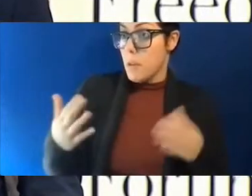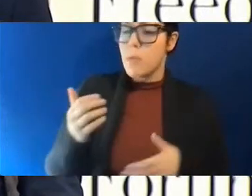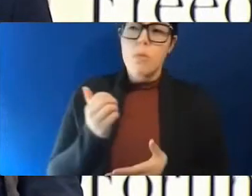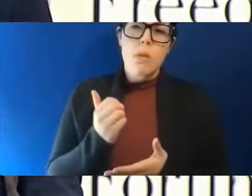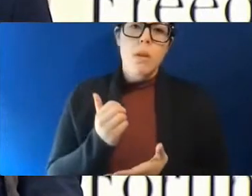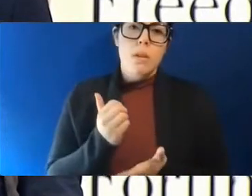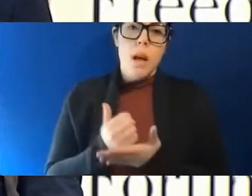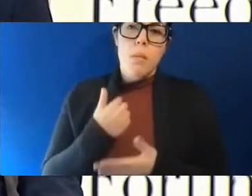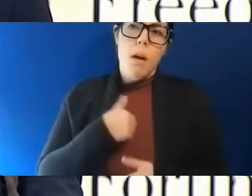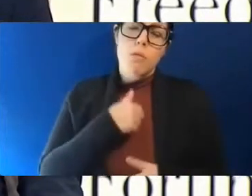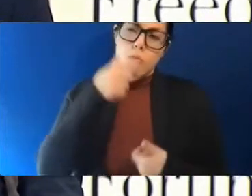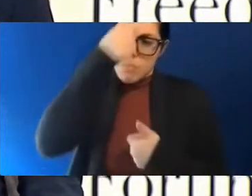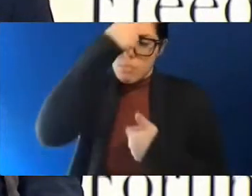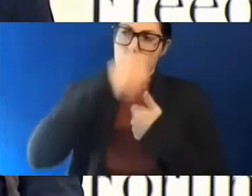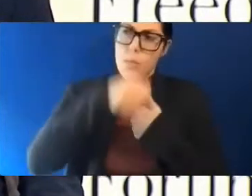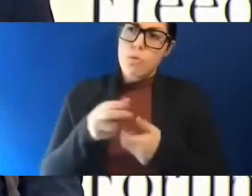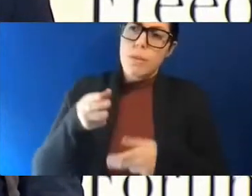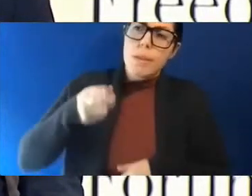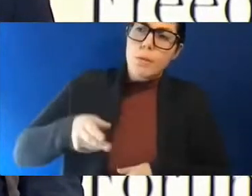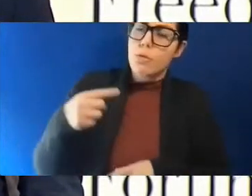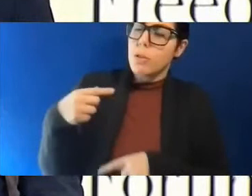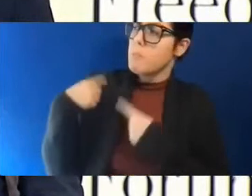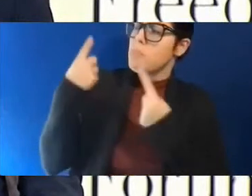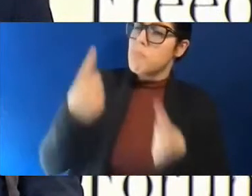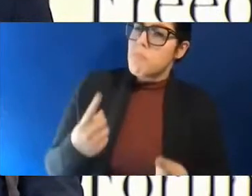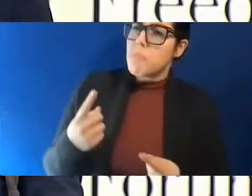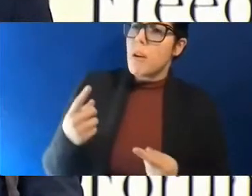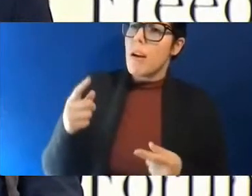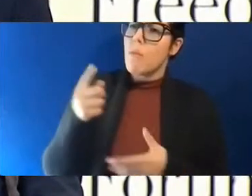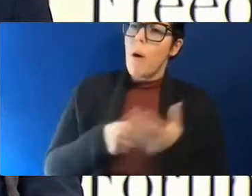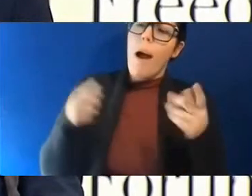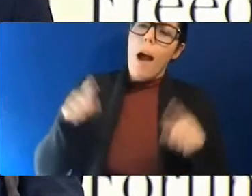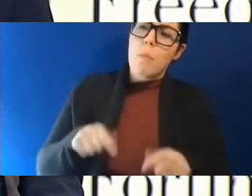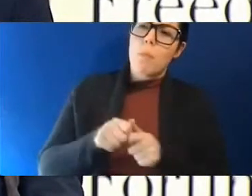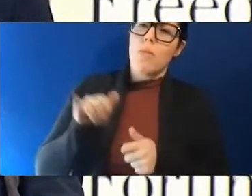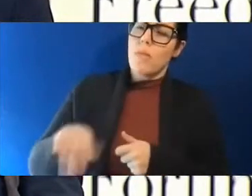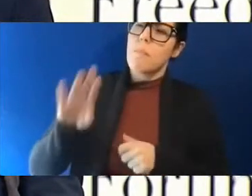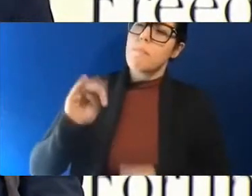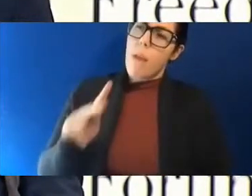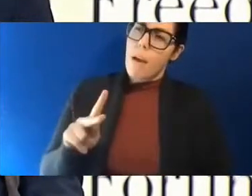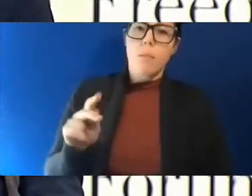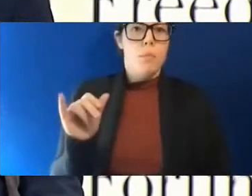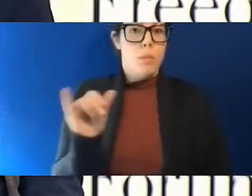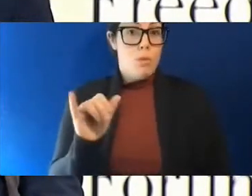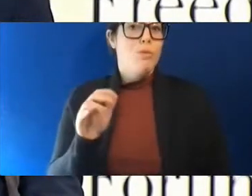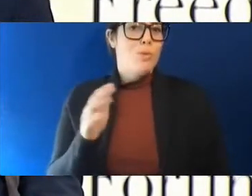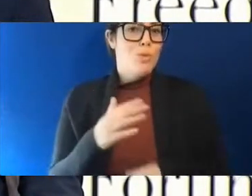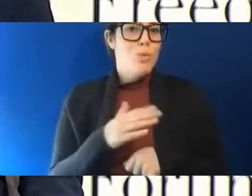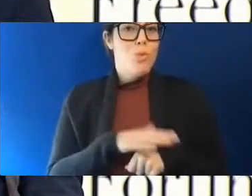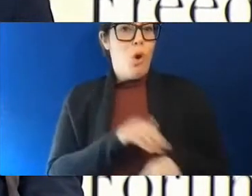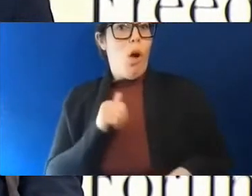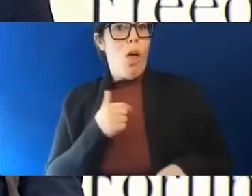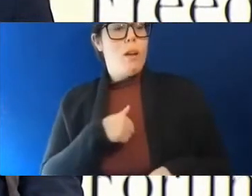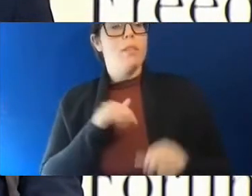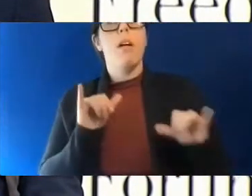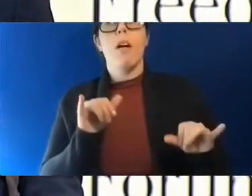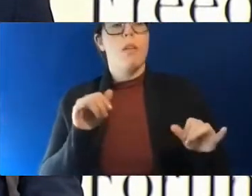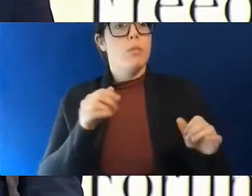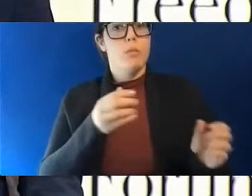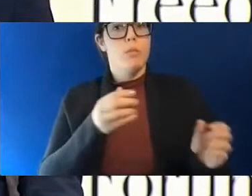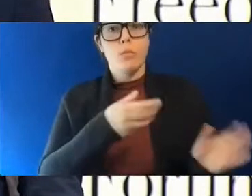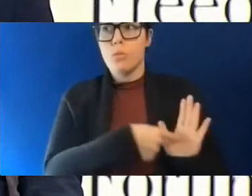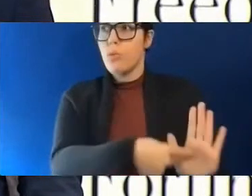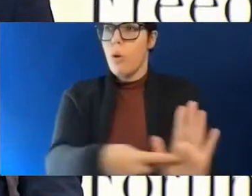remember the history and legacy of what happened at the Freedman's Bank, but also calling on us to bring attention to these issues